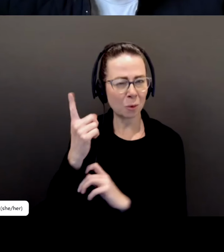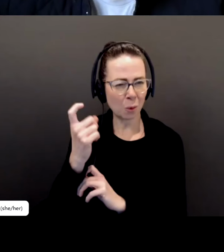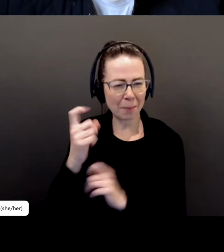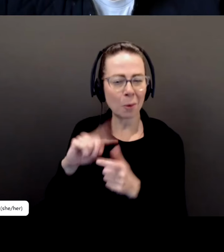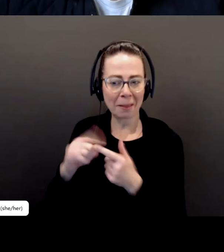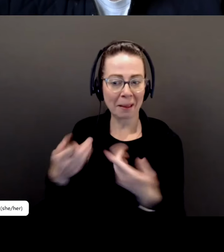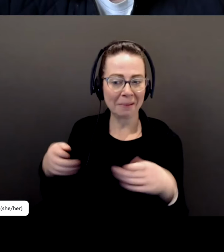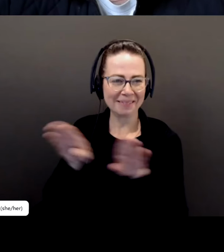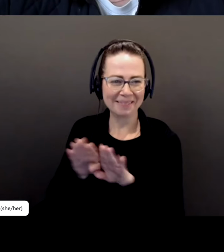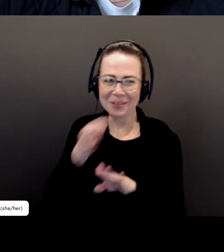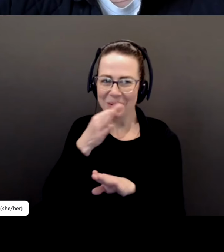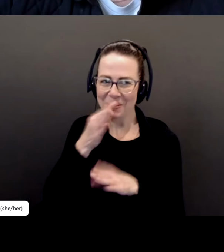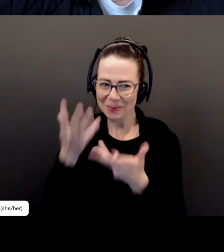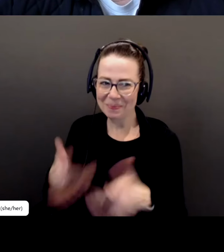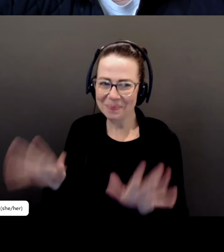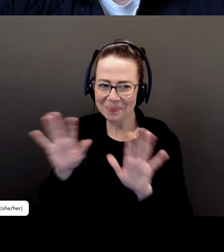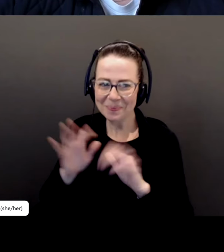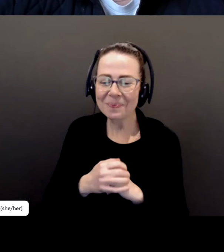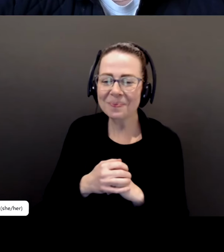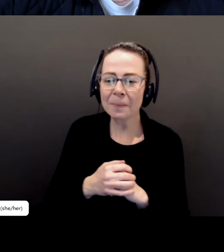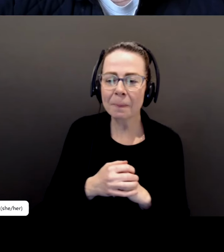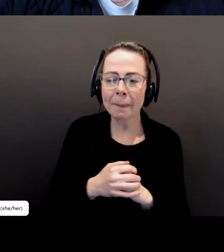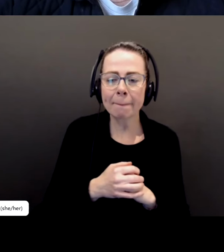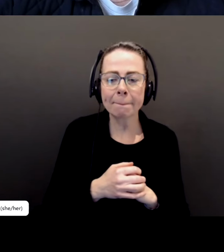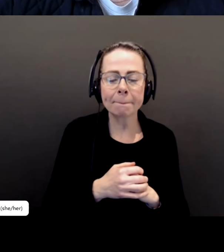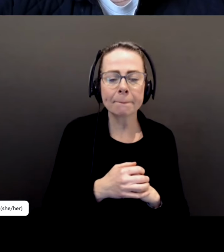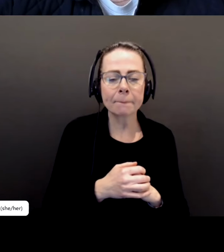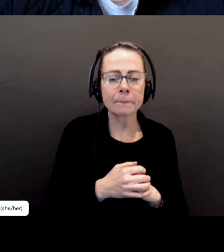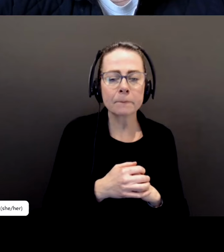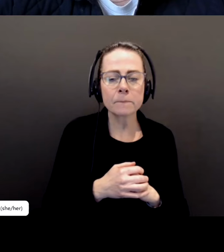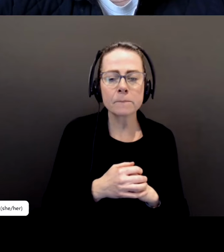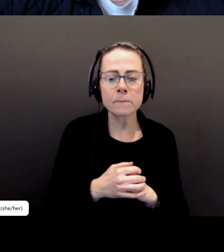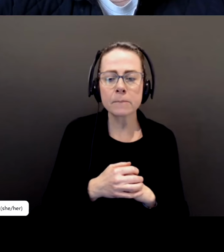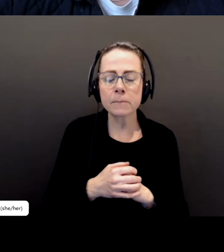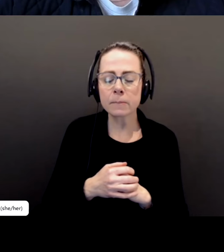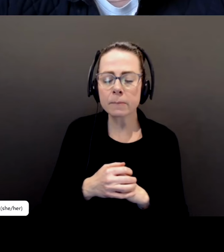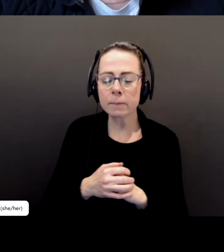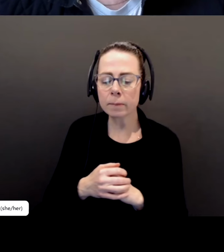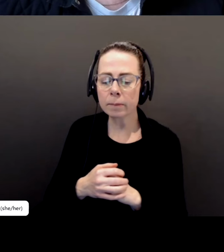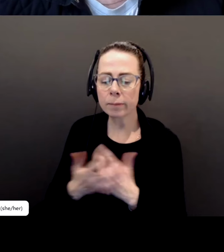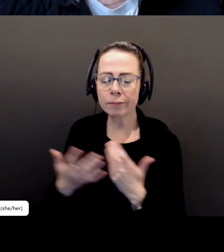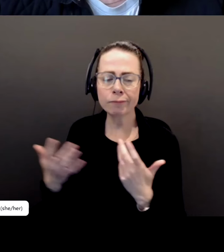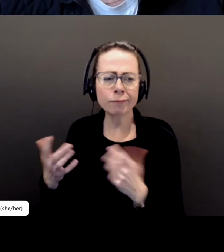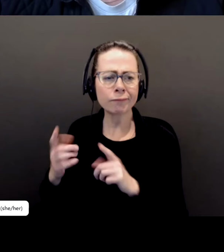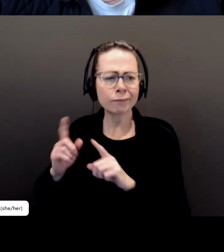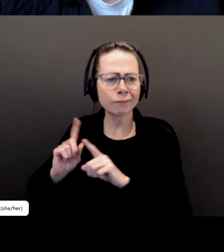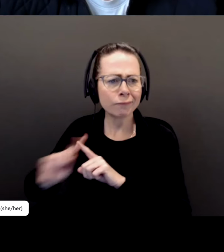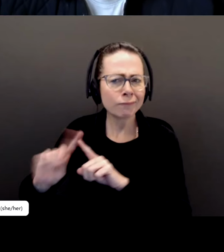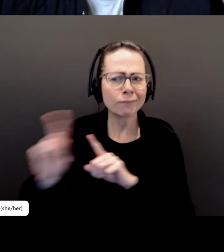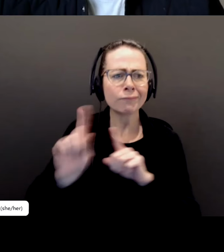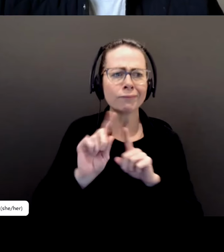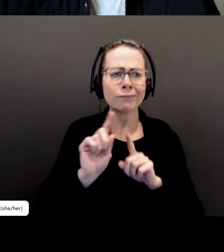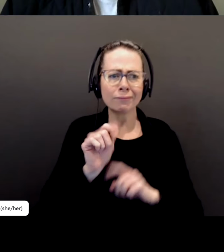it's almost the end of the hour. With the use of so many different passwords for future online banking, et cetera, is it safe to have